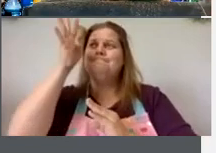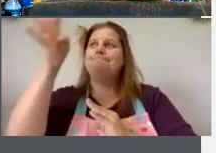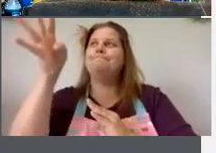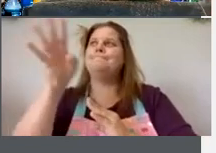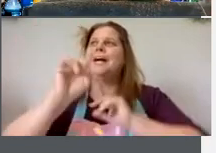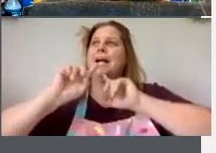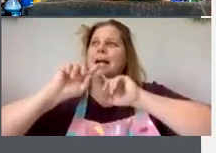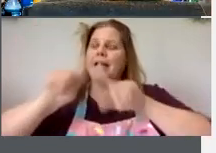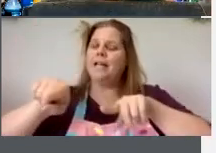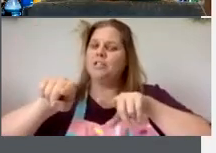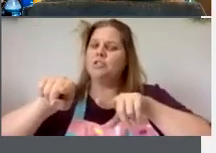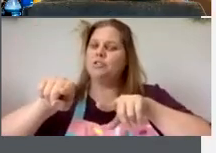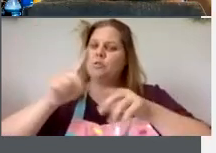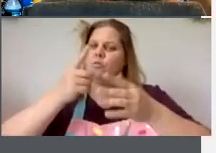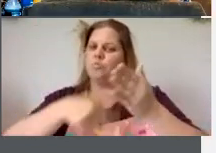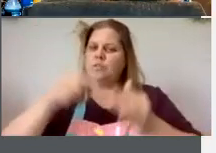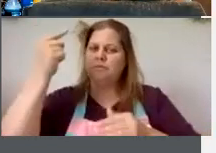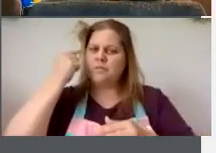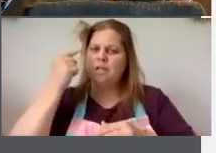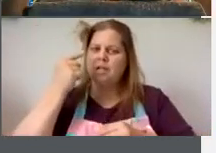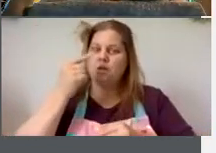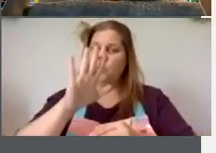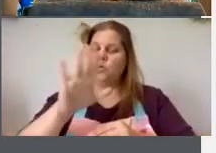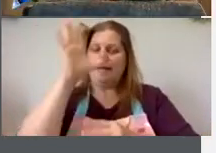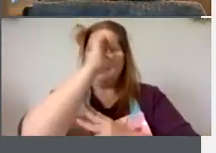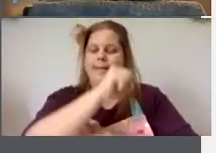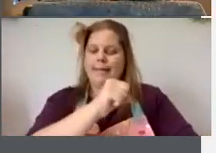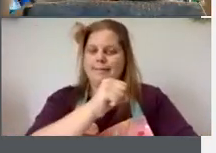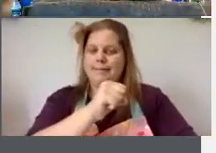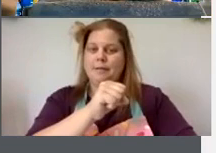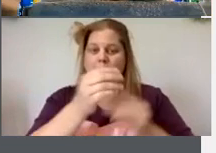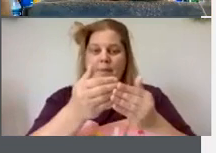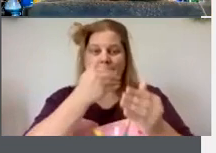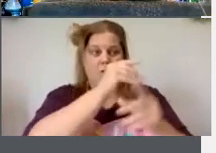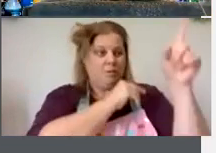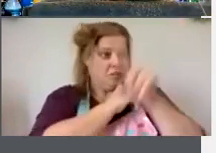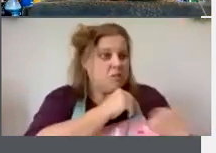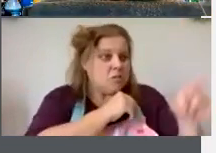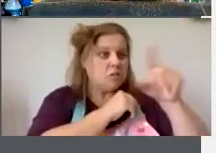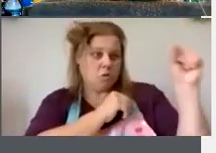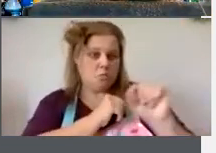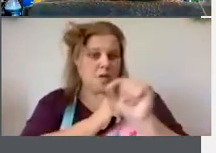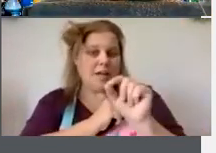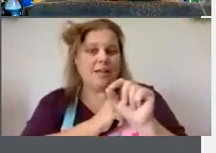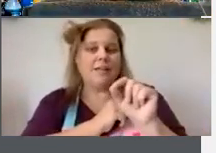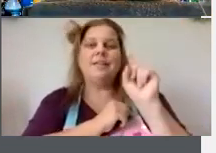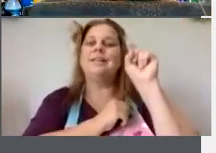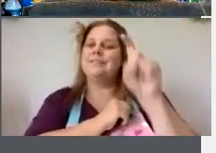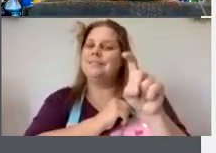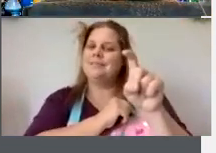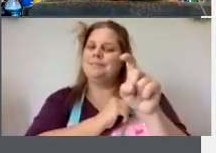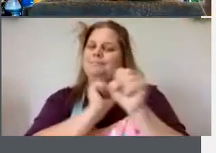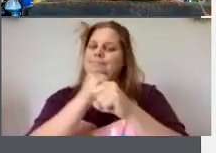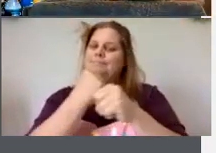answer of what you think it is. You need to come up with your guess. So before we circle anything or write anything down, I need you to make